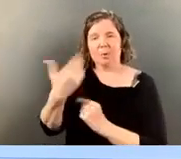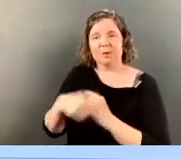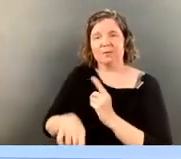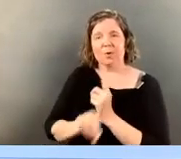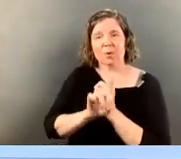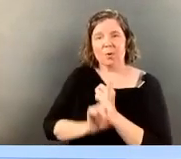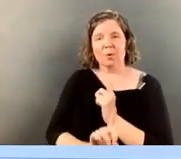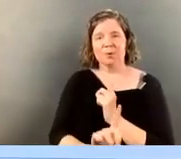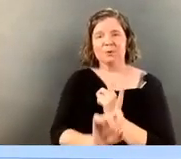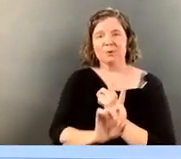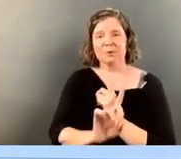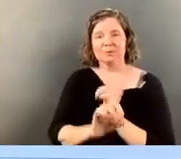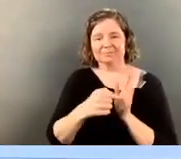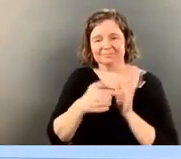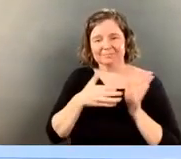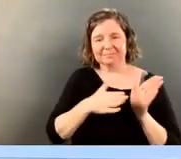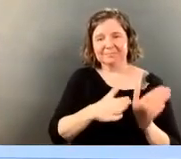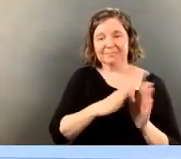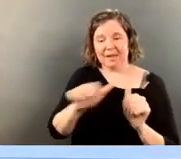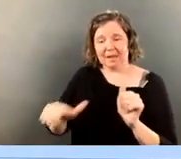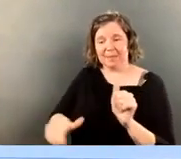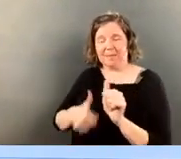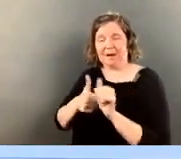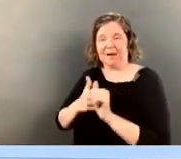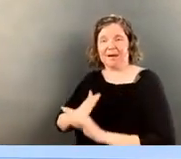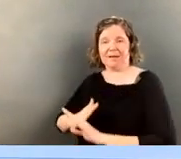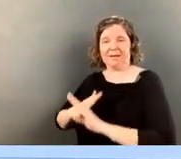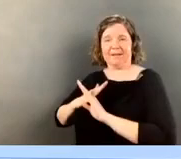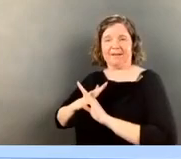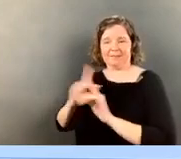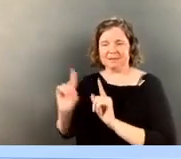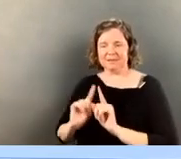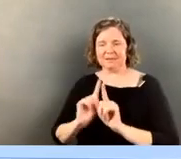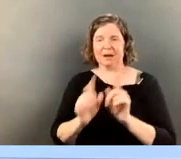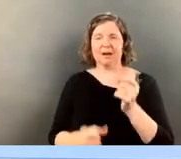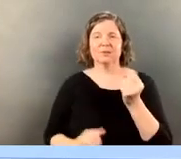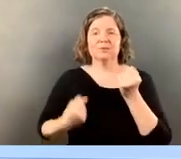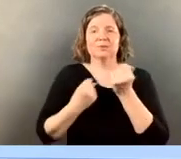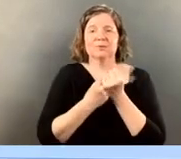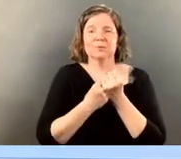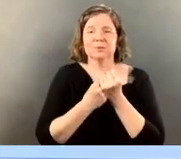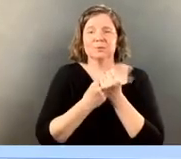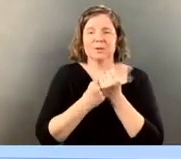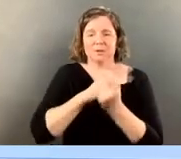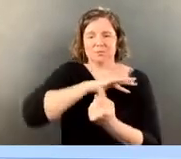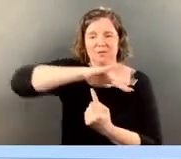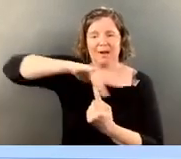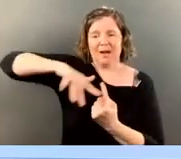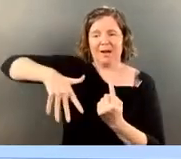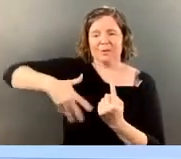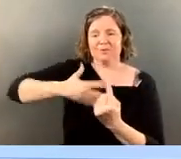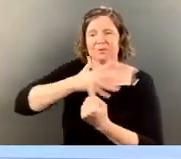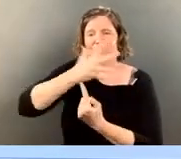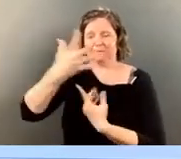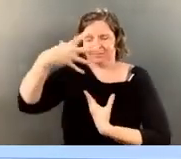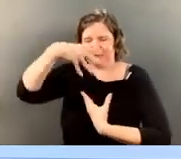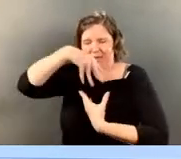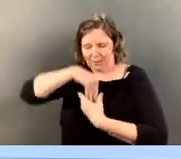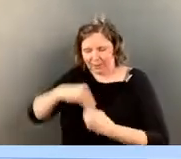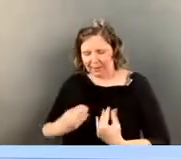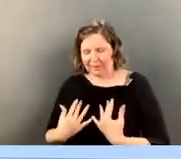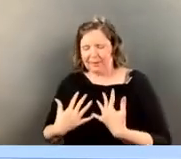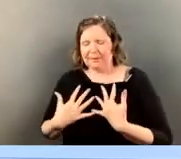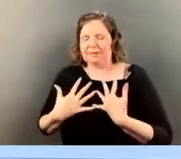Go before you and behind you and beside you, all around you